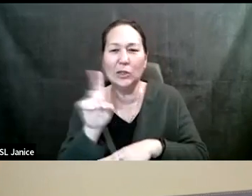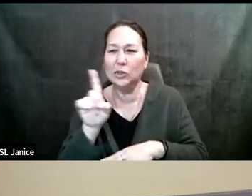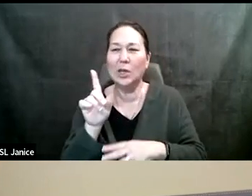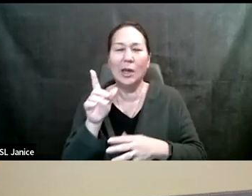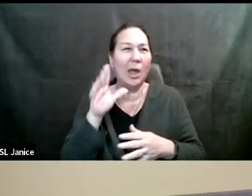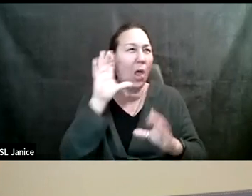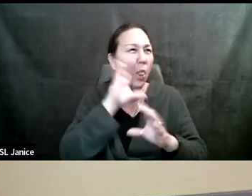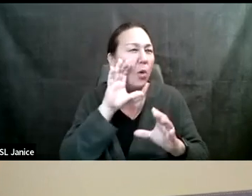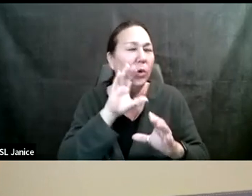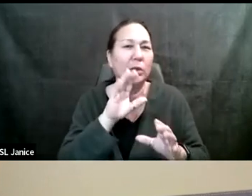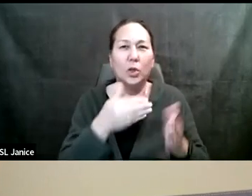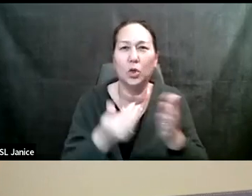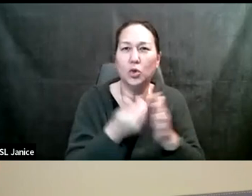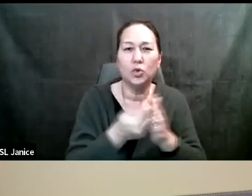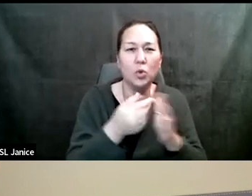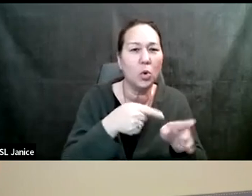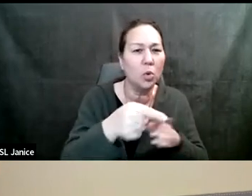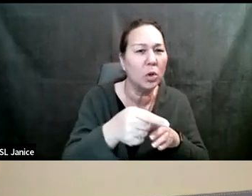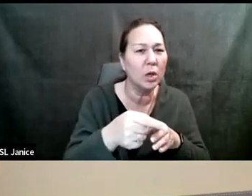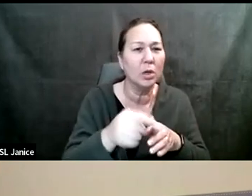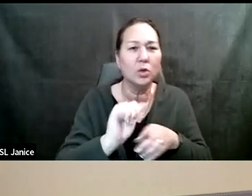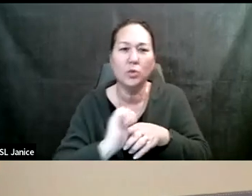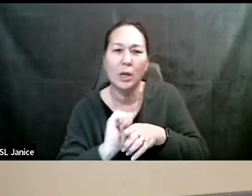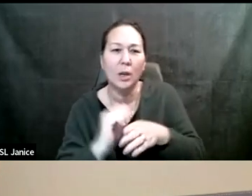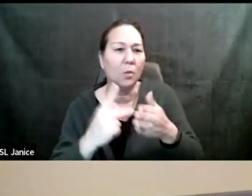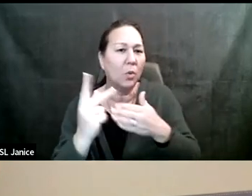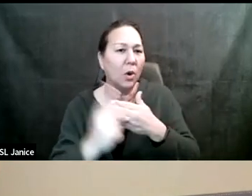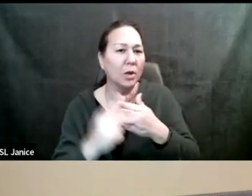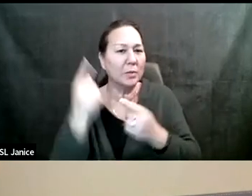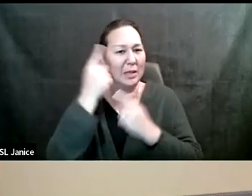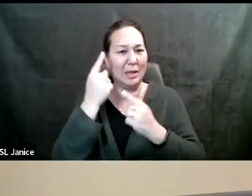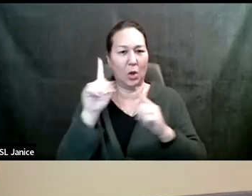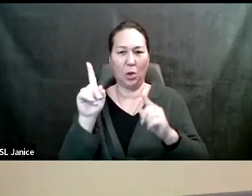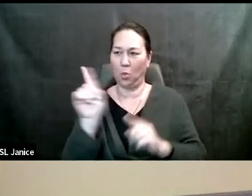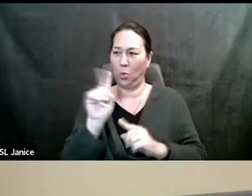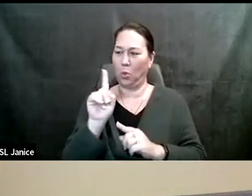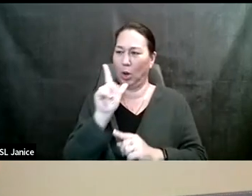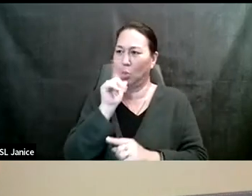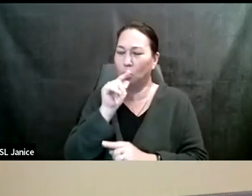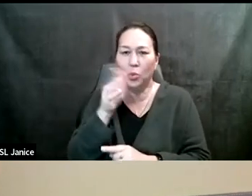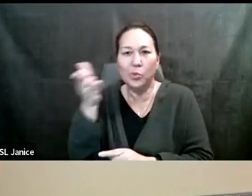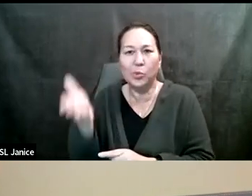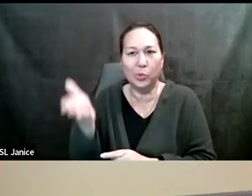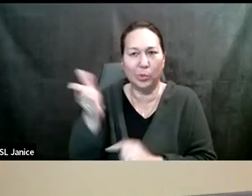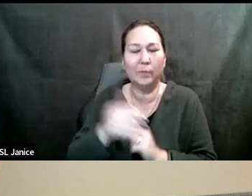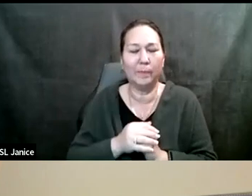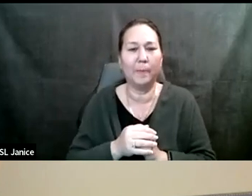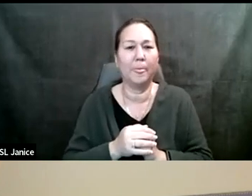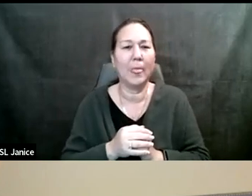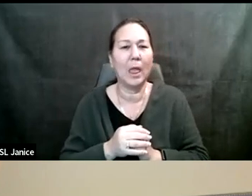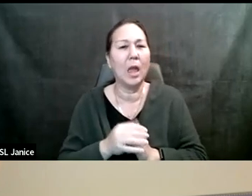who they are and what they need we're also currently addressing the increased dropout